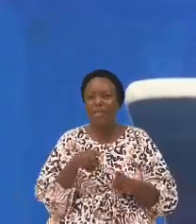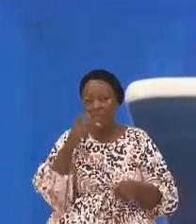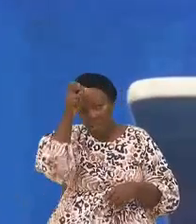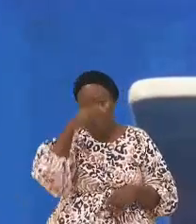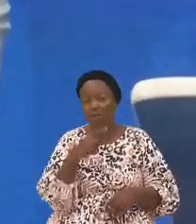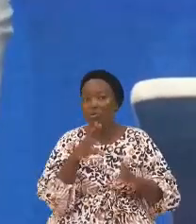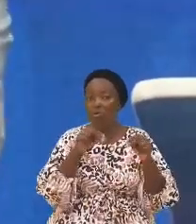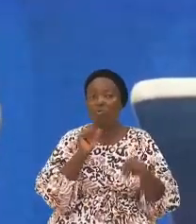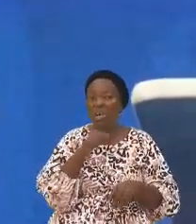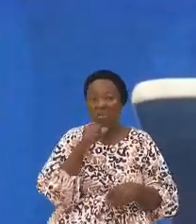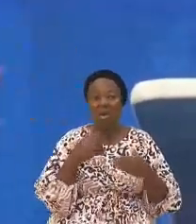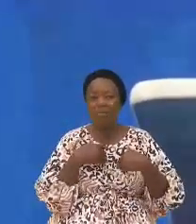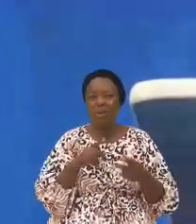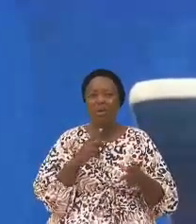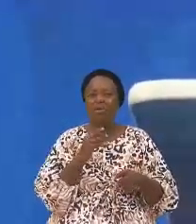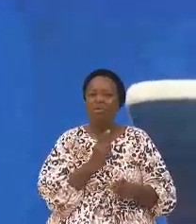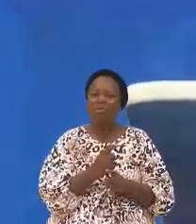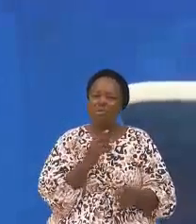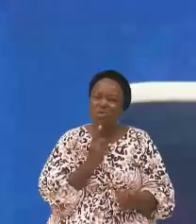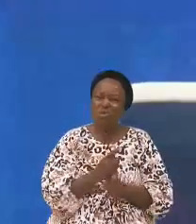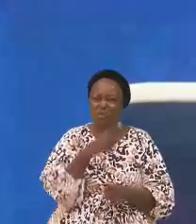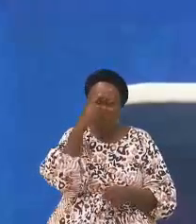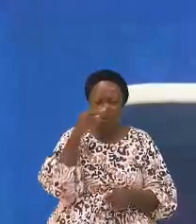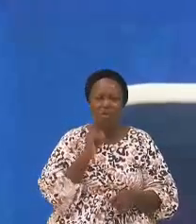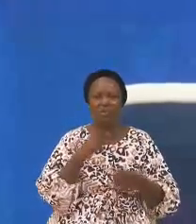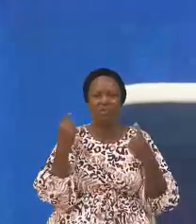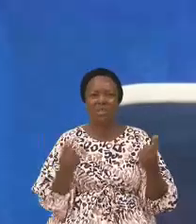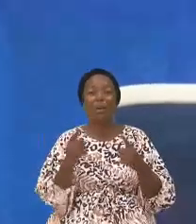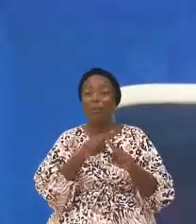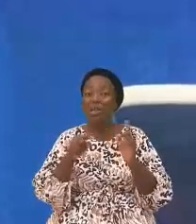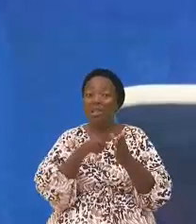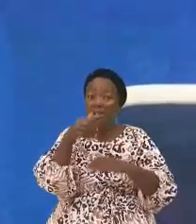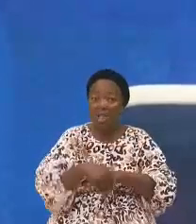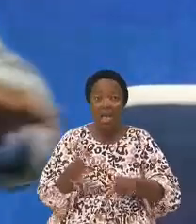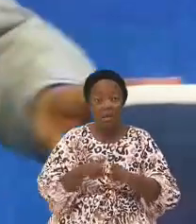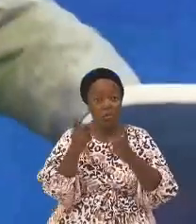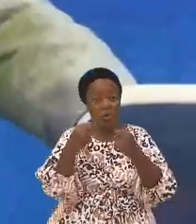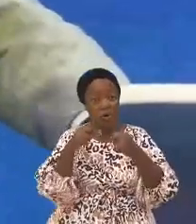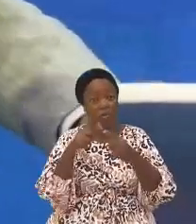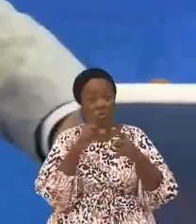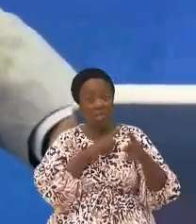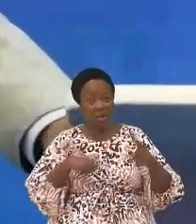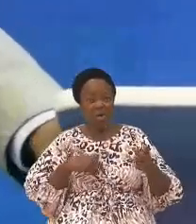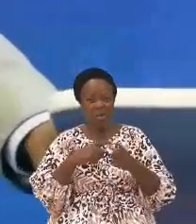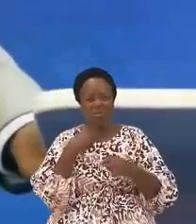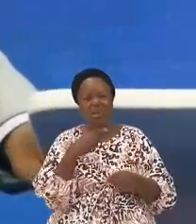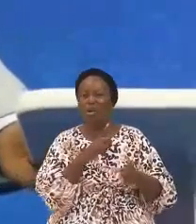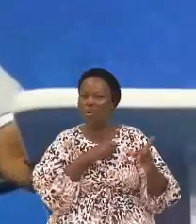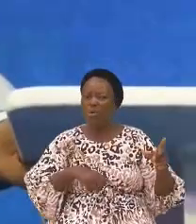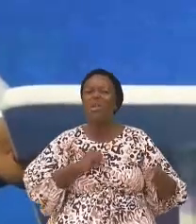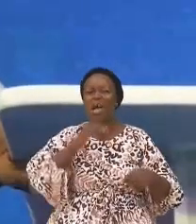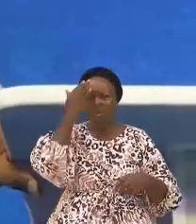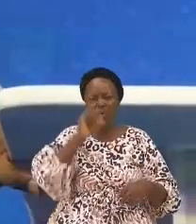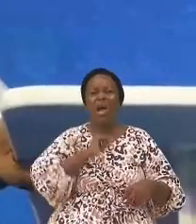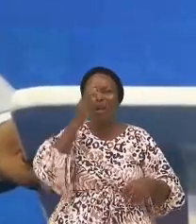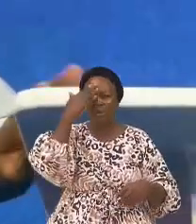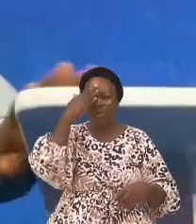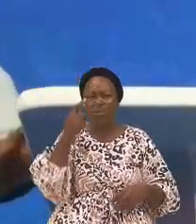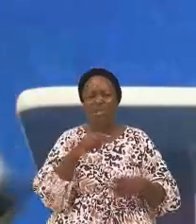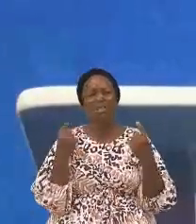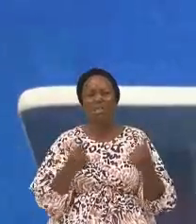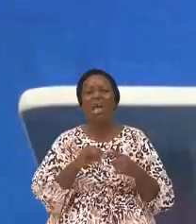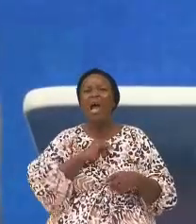have, your joy is then cut short, because your sin is ever near. Tonight, as you come to the Lord,